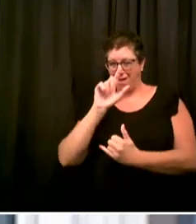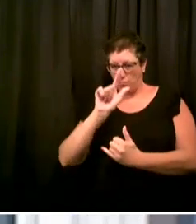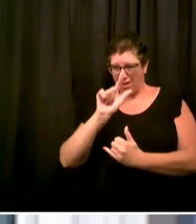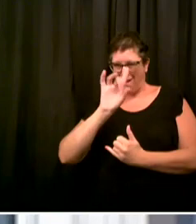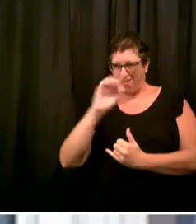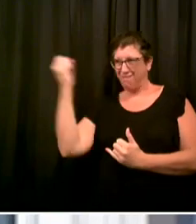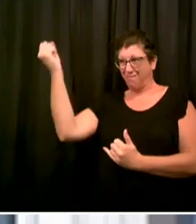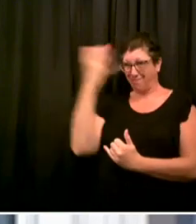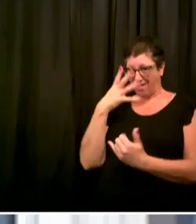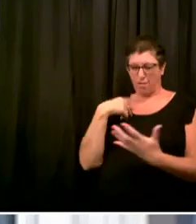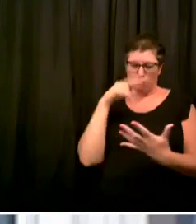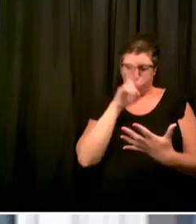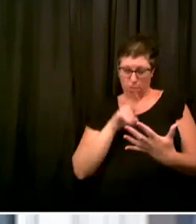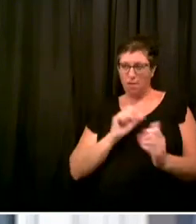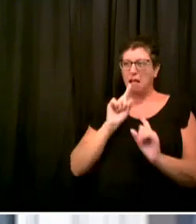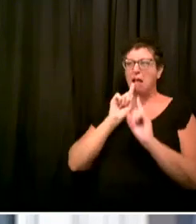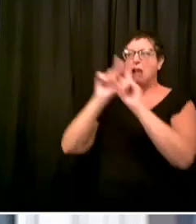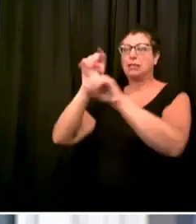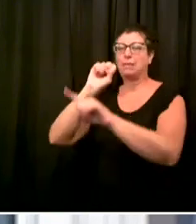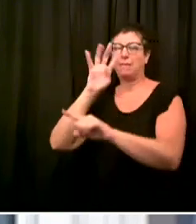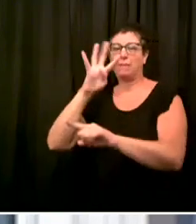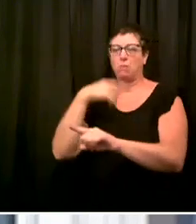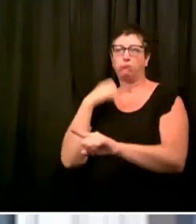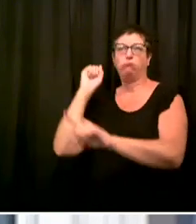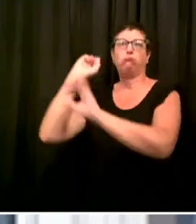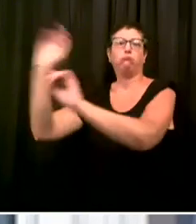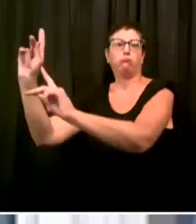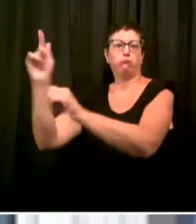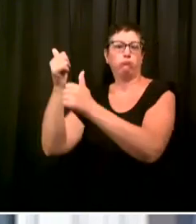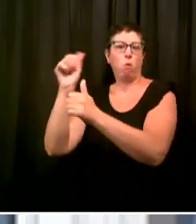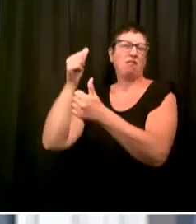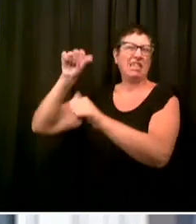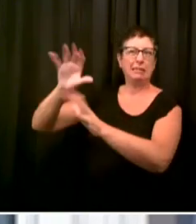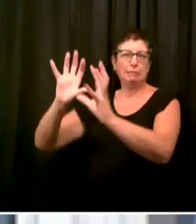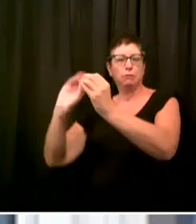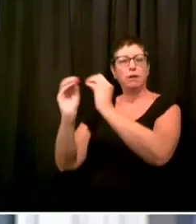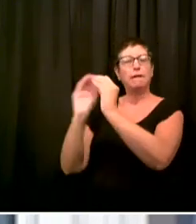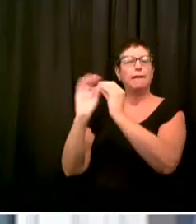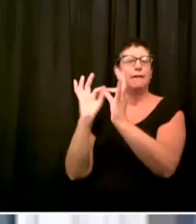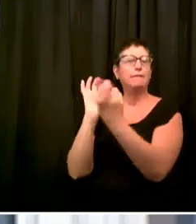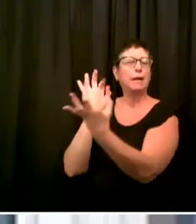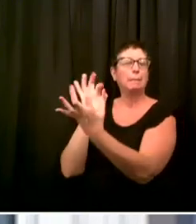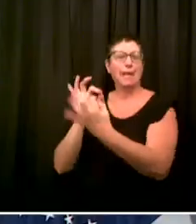that can be implemented and will keep students and staff safe.